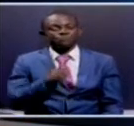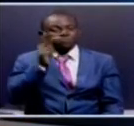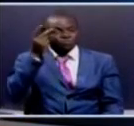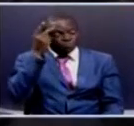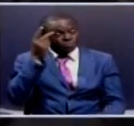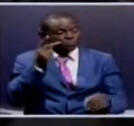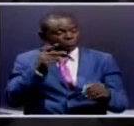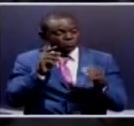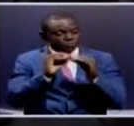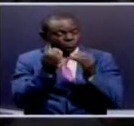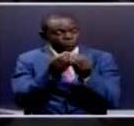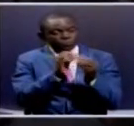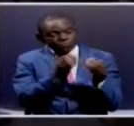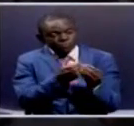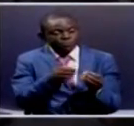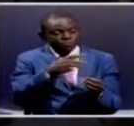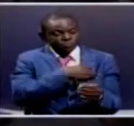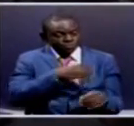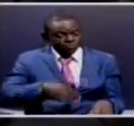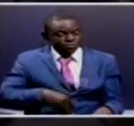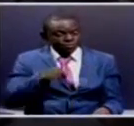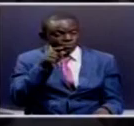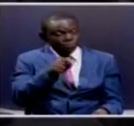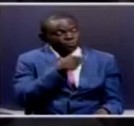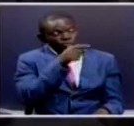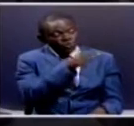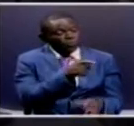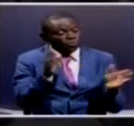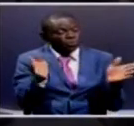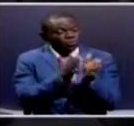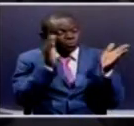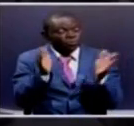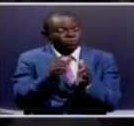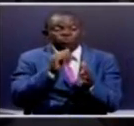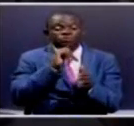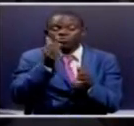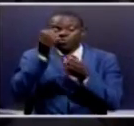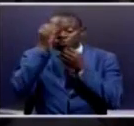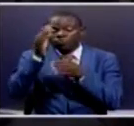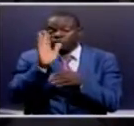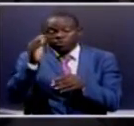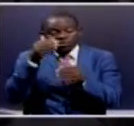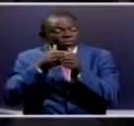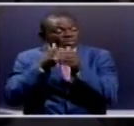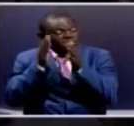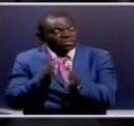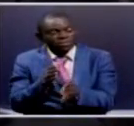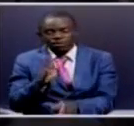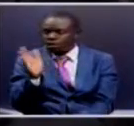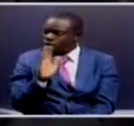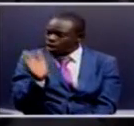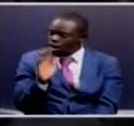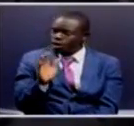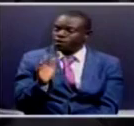No. Nobody is allowed to stifle the freedom of expression of another